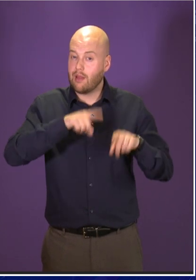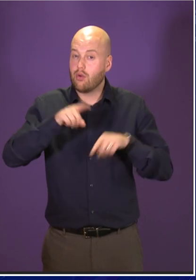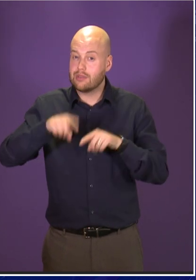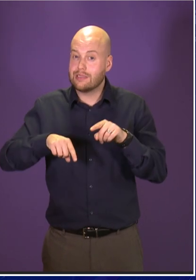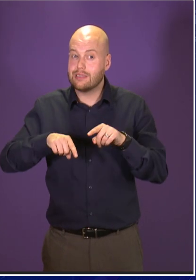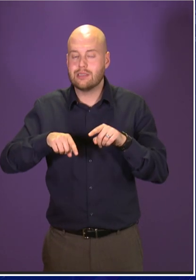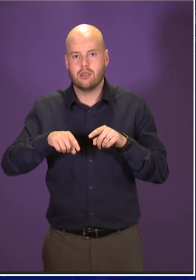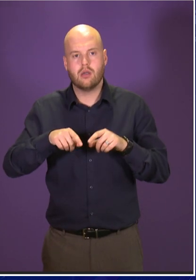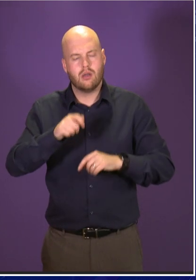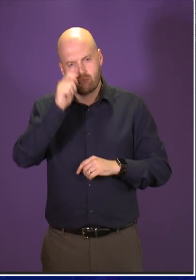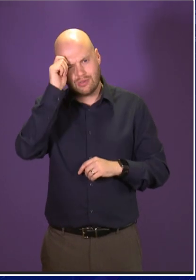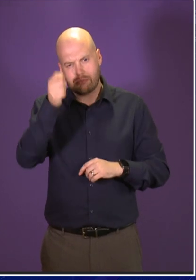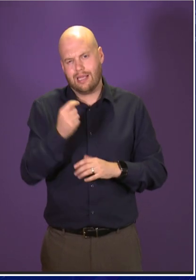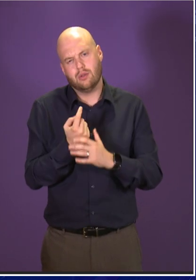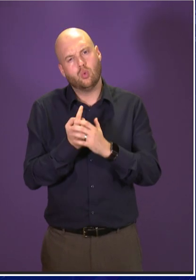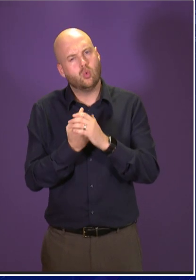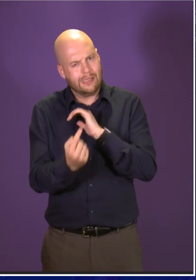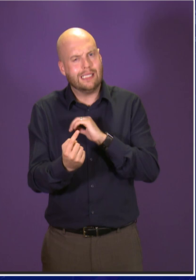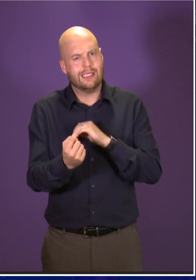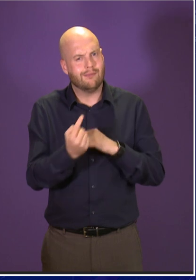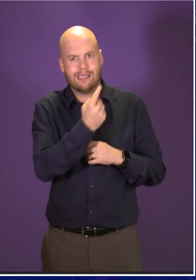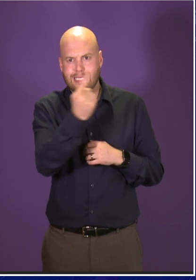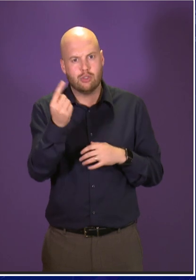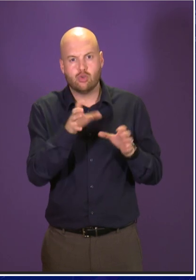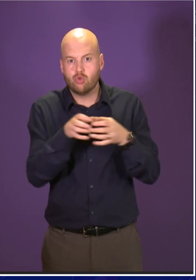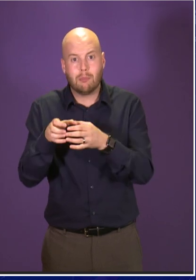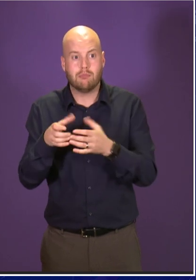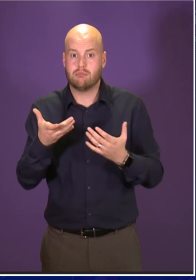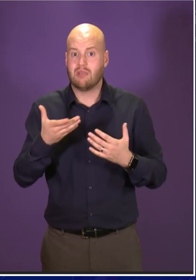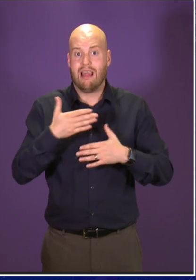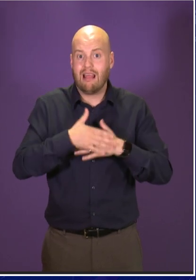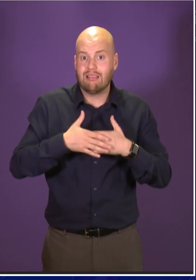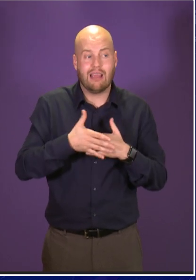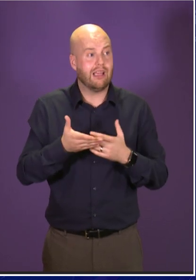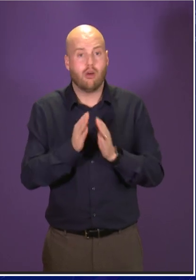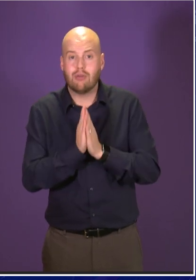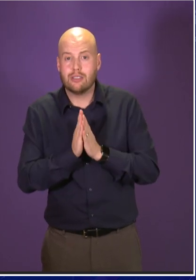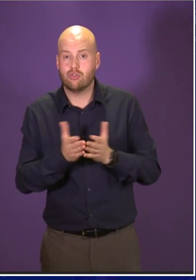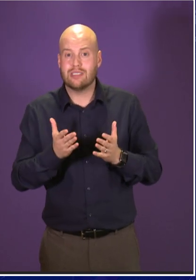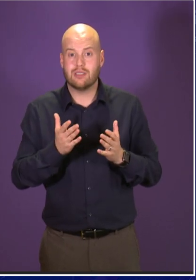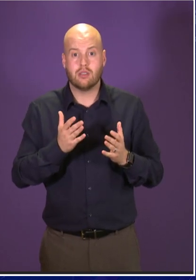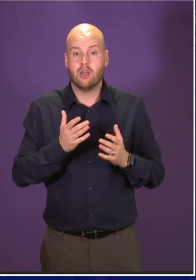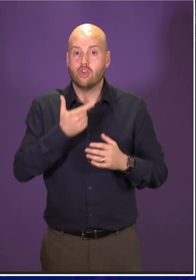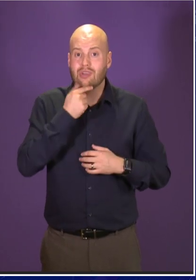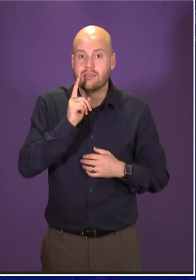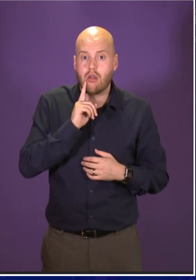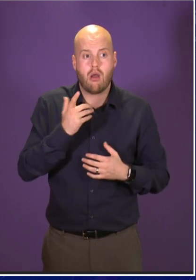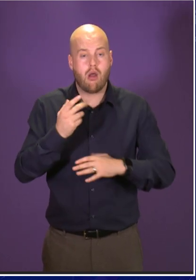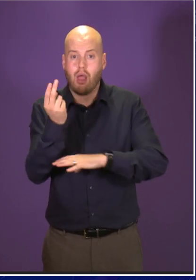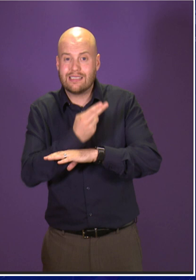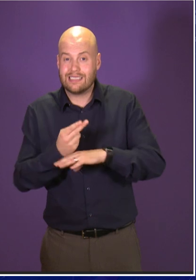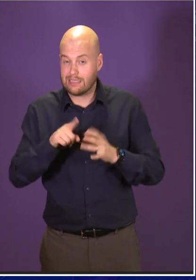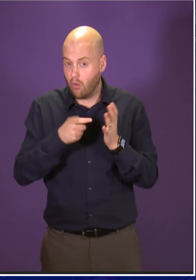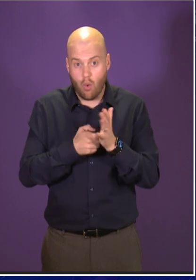the uniqueness of each and every group, ethnic, religious, gender, artistic, or cultural.